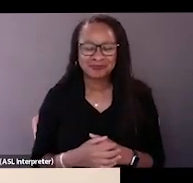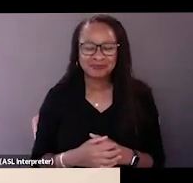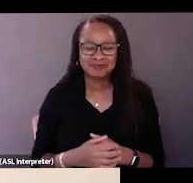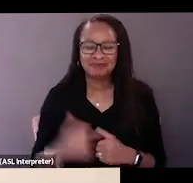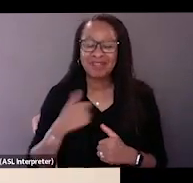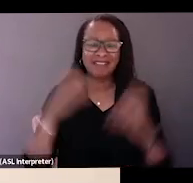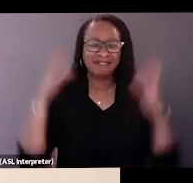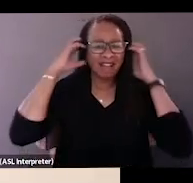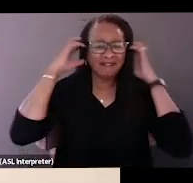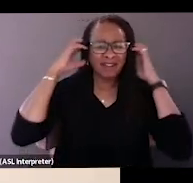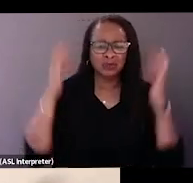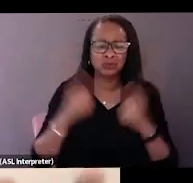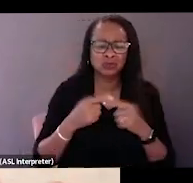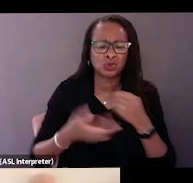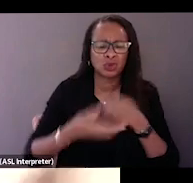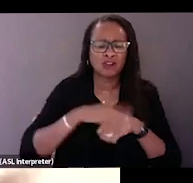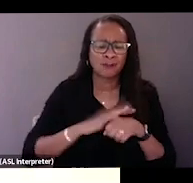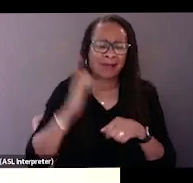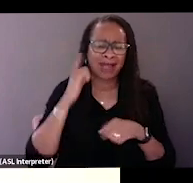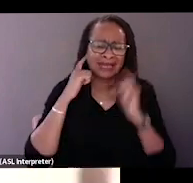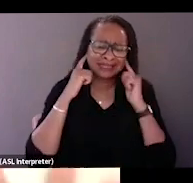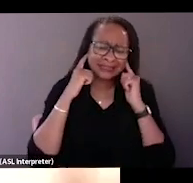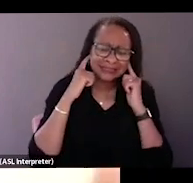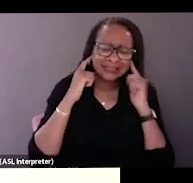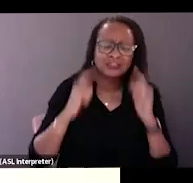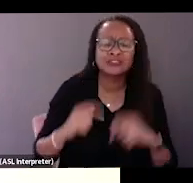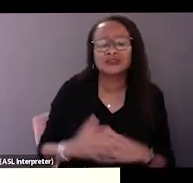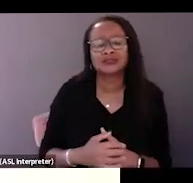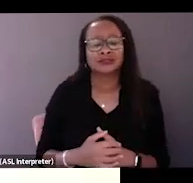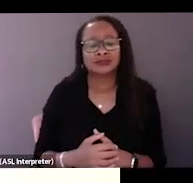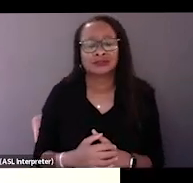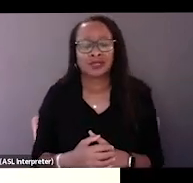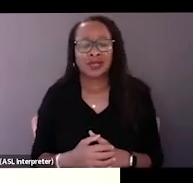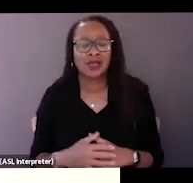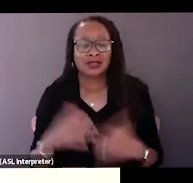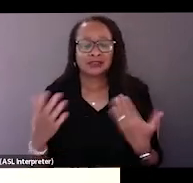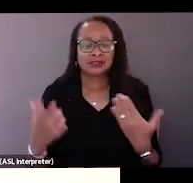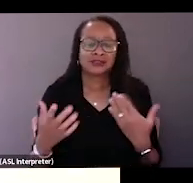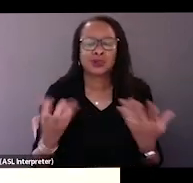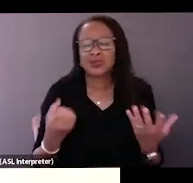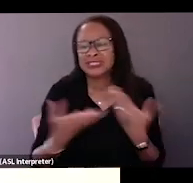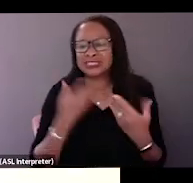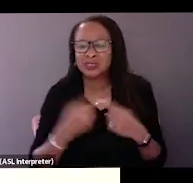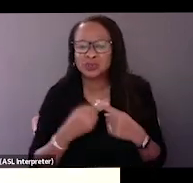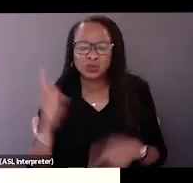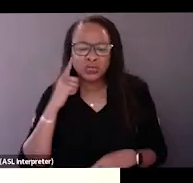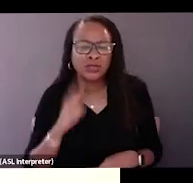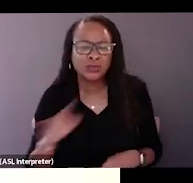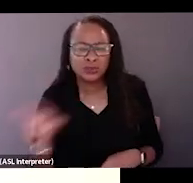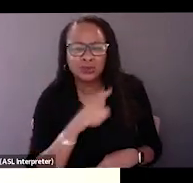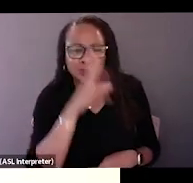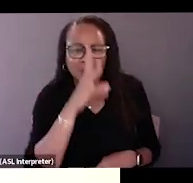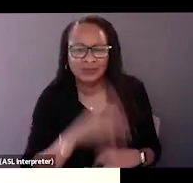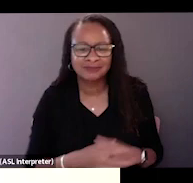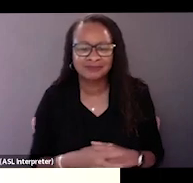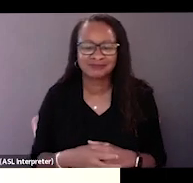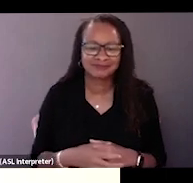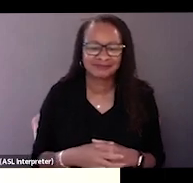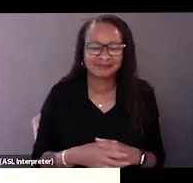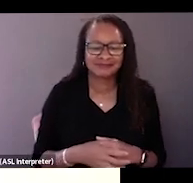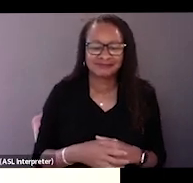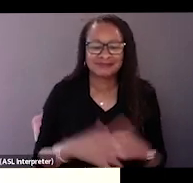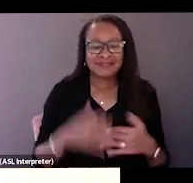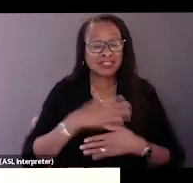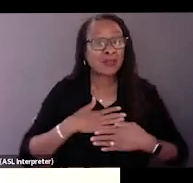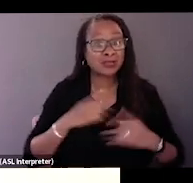y llevo audífonos en la cabeza que me tapan todos los oídos para poder escucharlos mejor. Y es